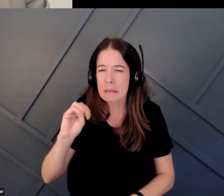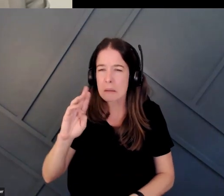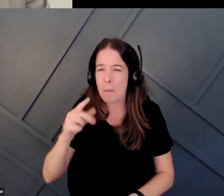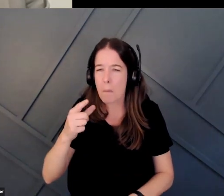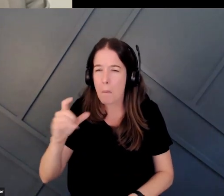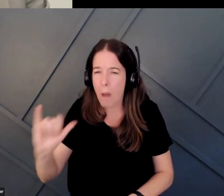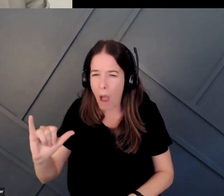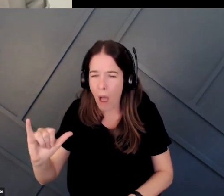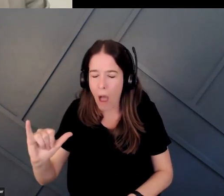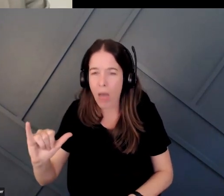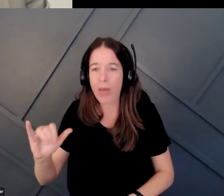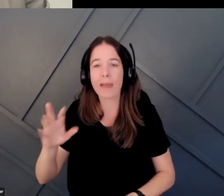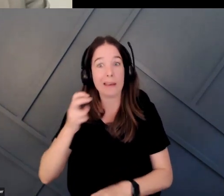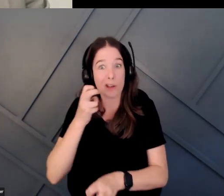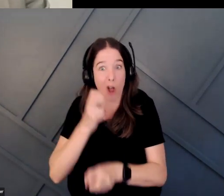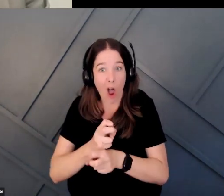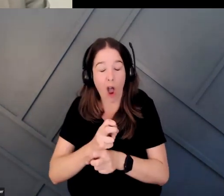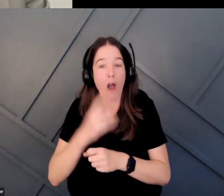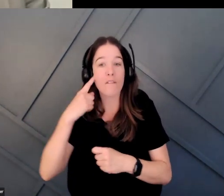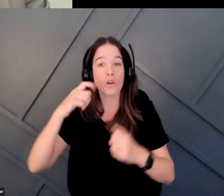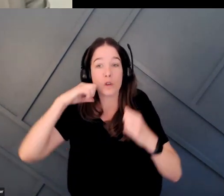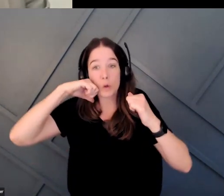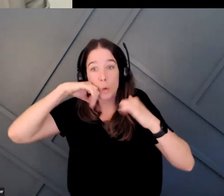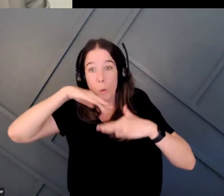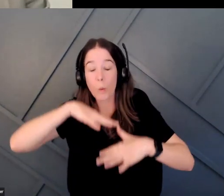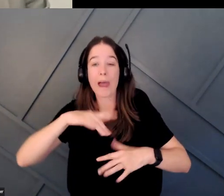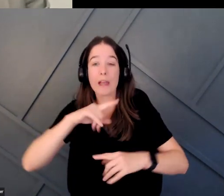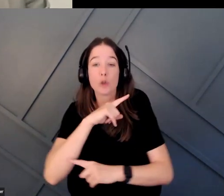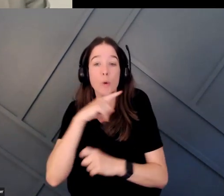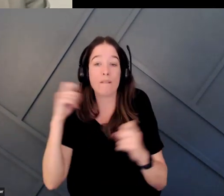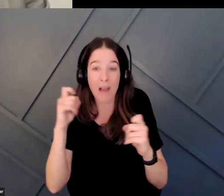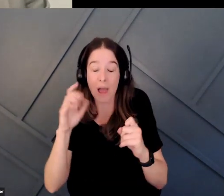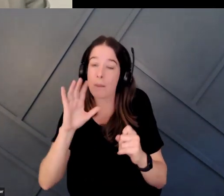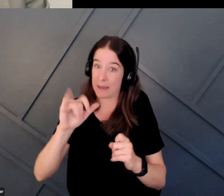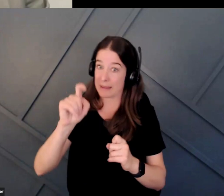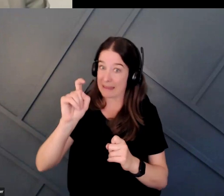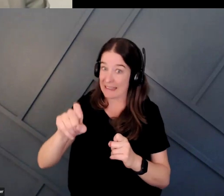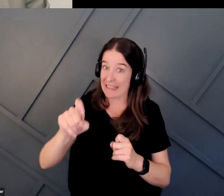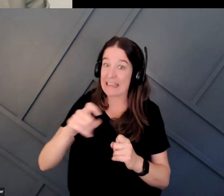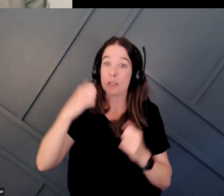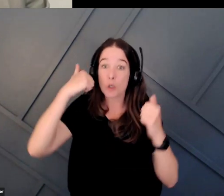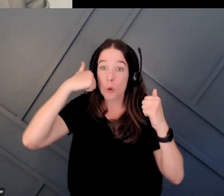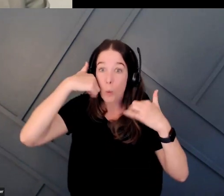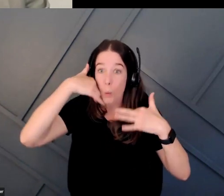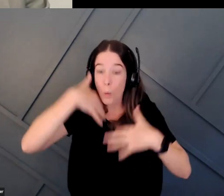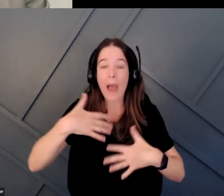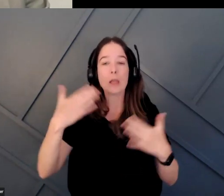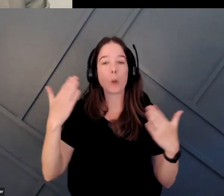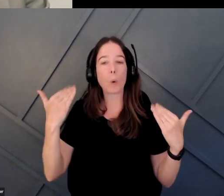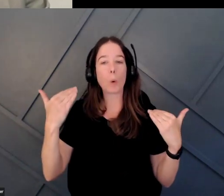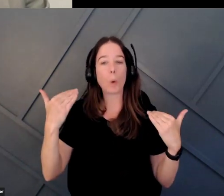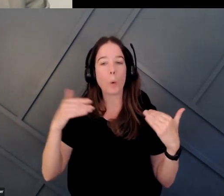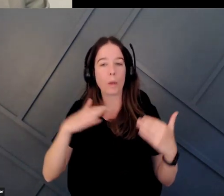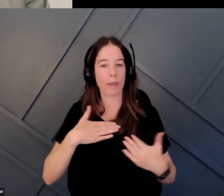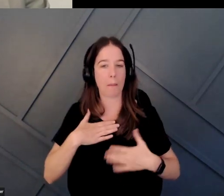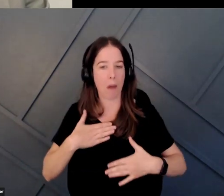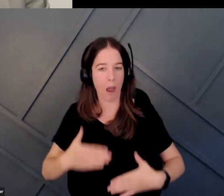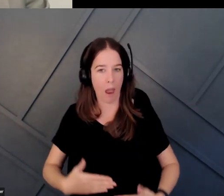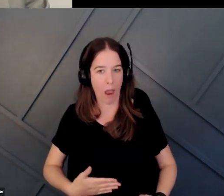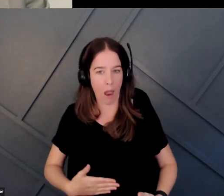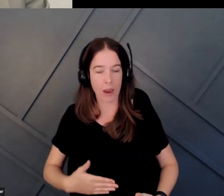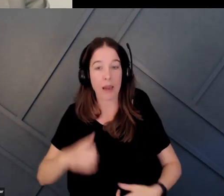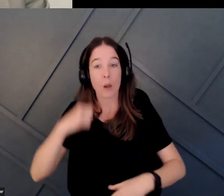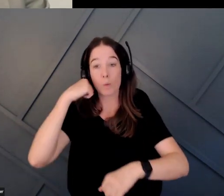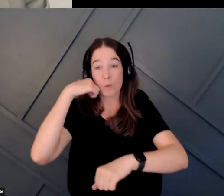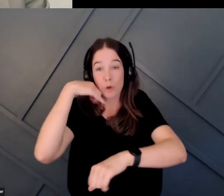harder it becomes for sweat to evaporate, which is necessary to cool the body. When sweat sits on top of our skin, not